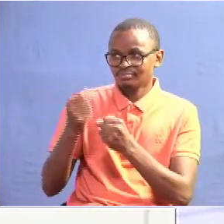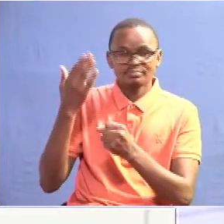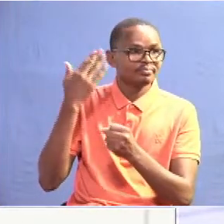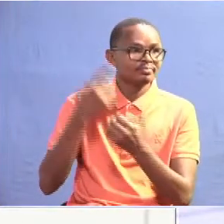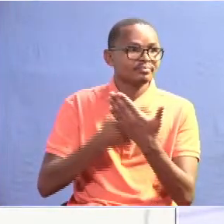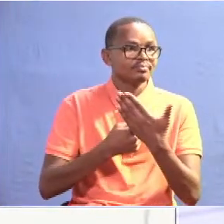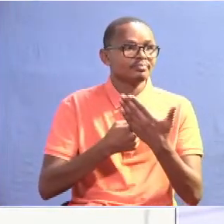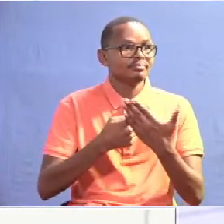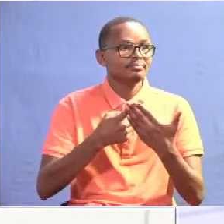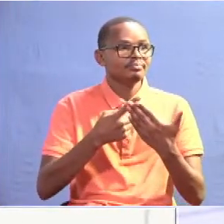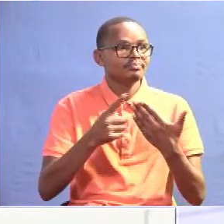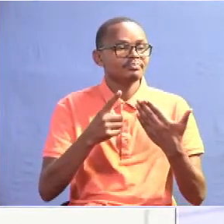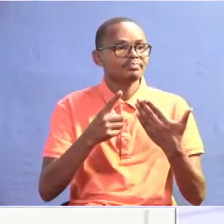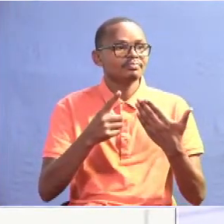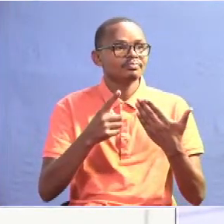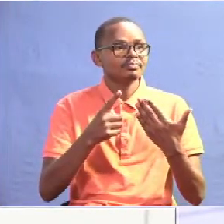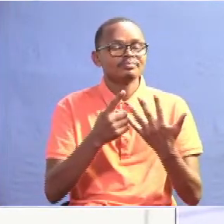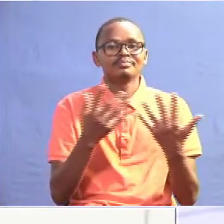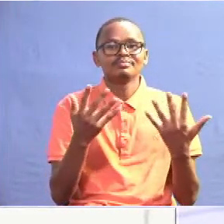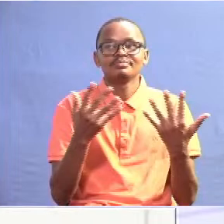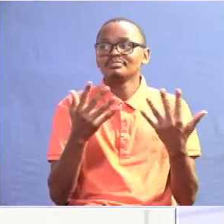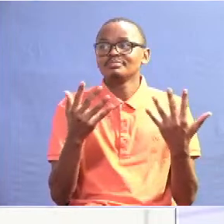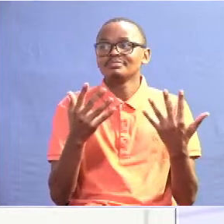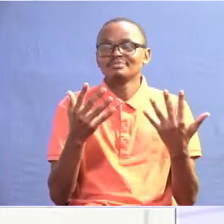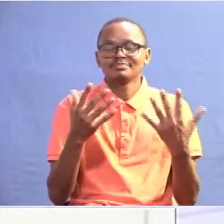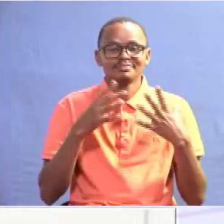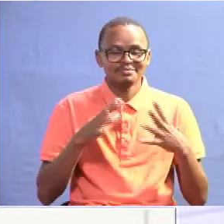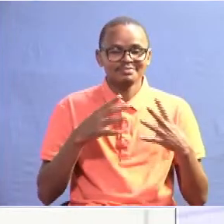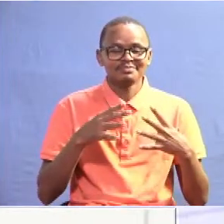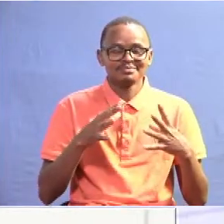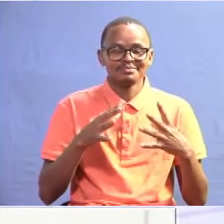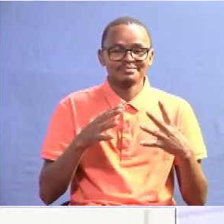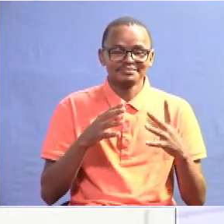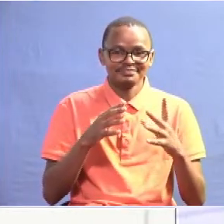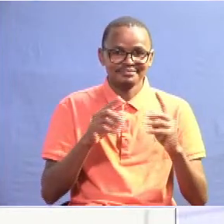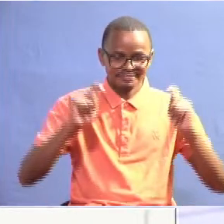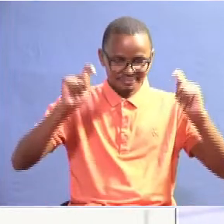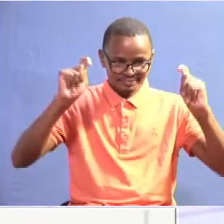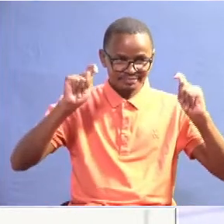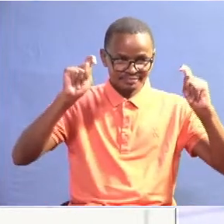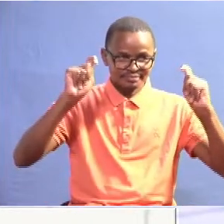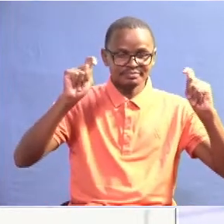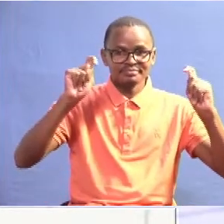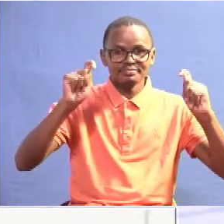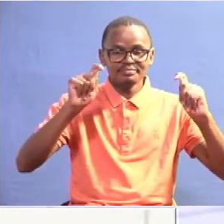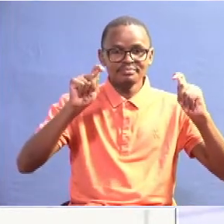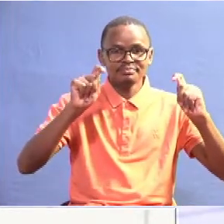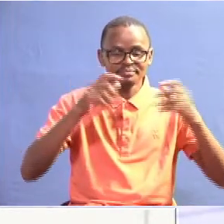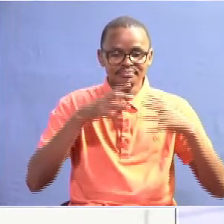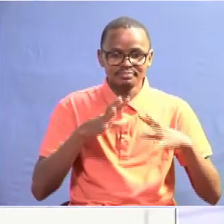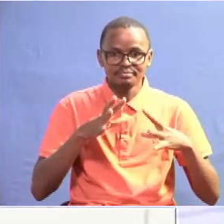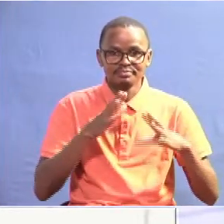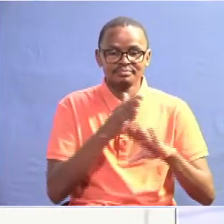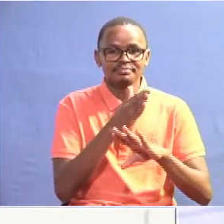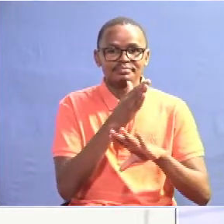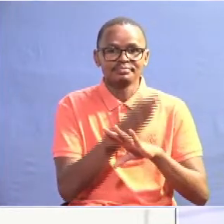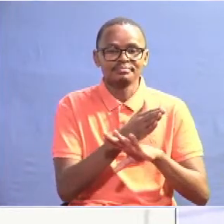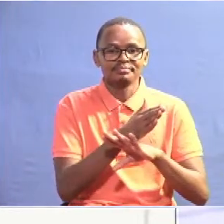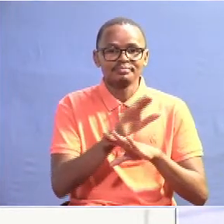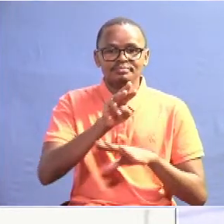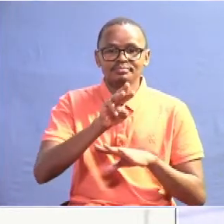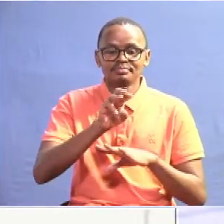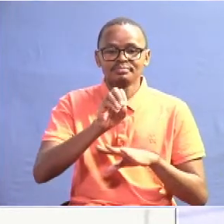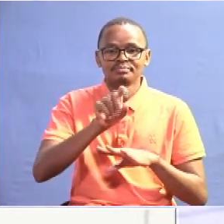week, but where residents actually where the protest by residents after a motor